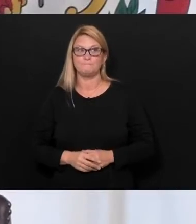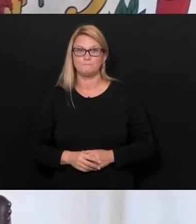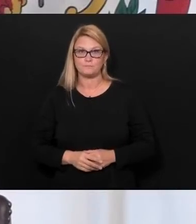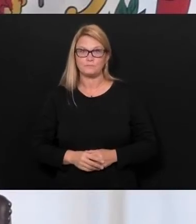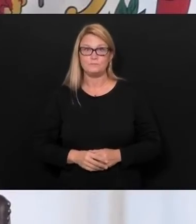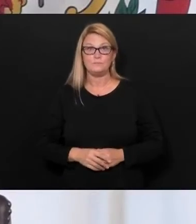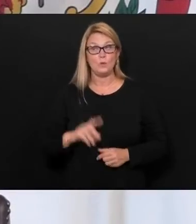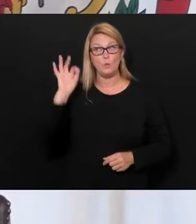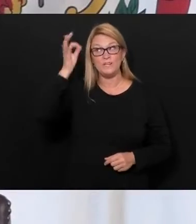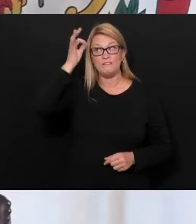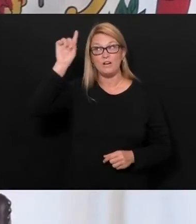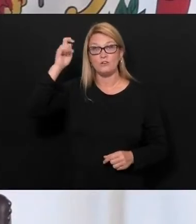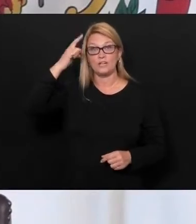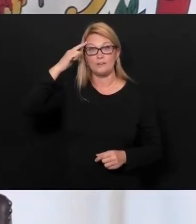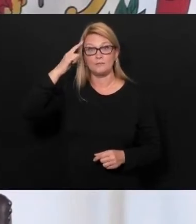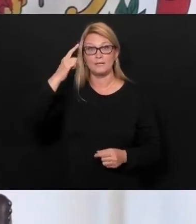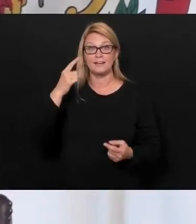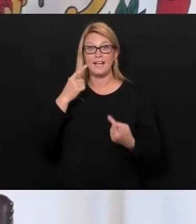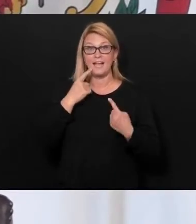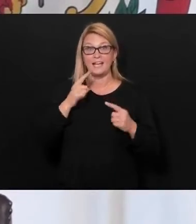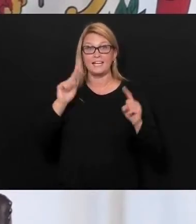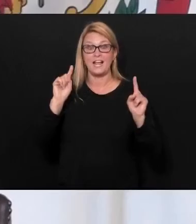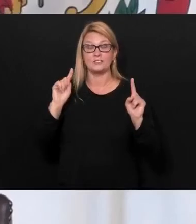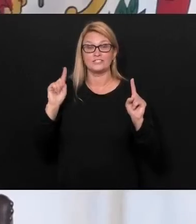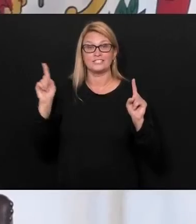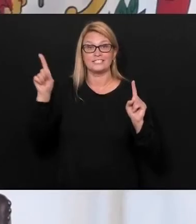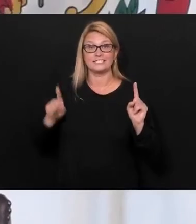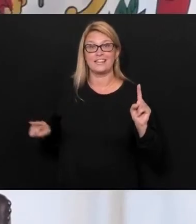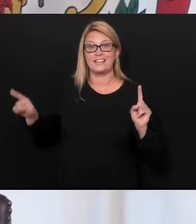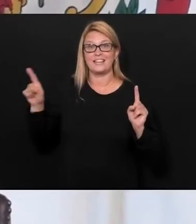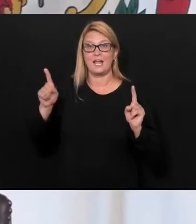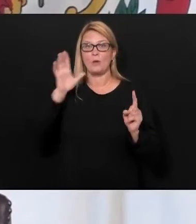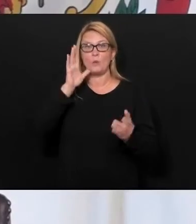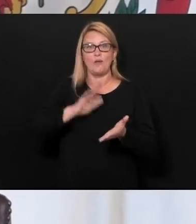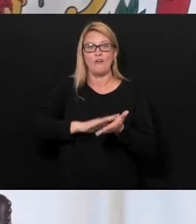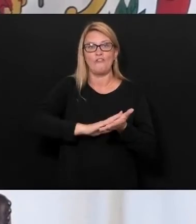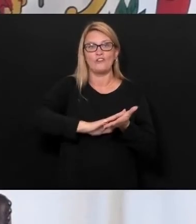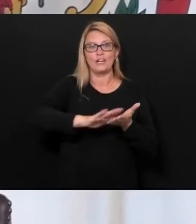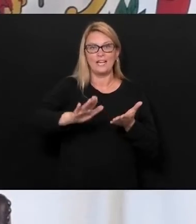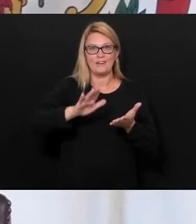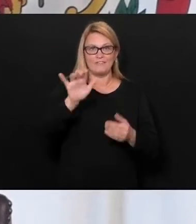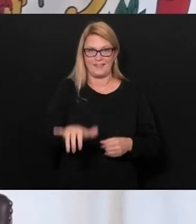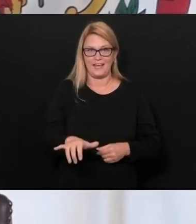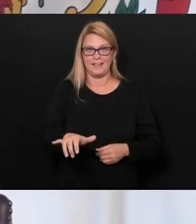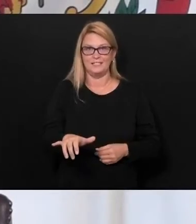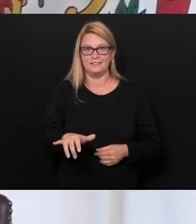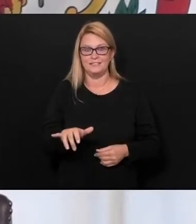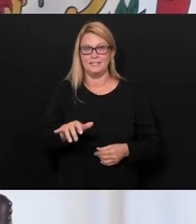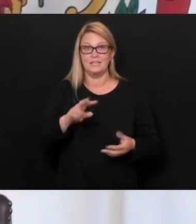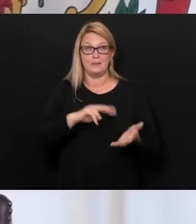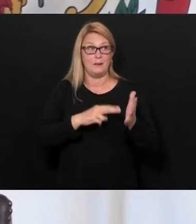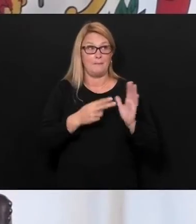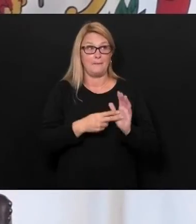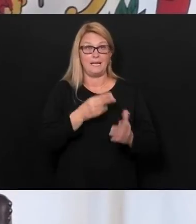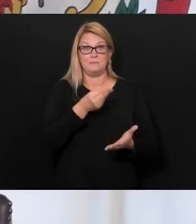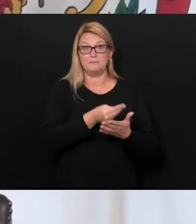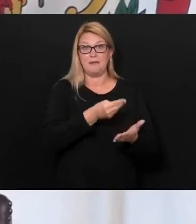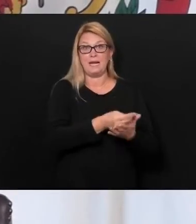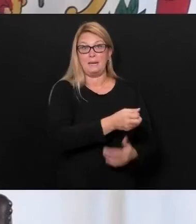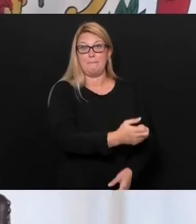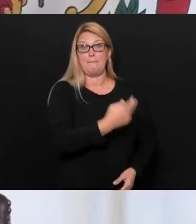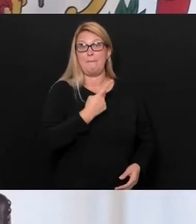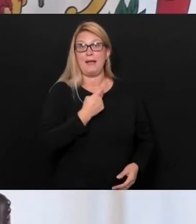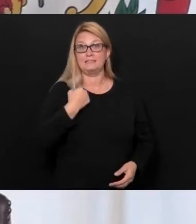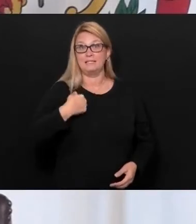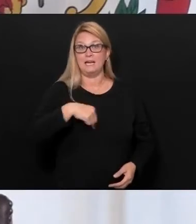out and says they're going to forgive that, then that becomes real money back to us.